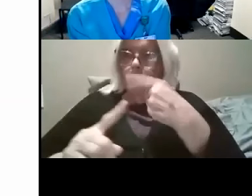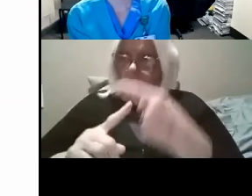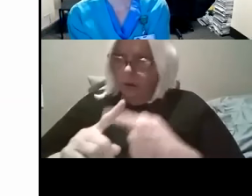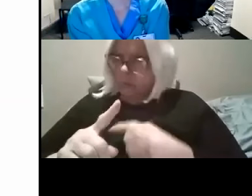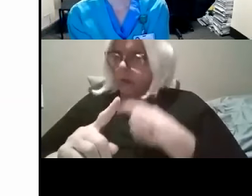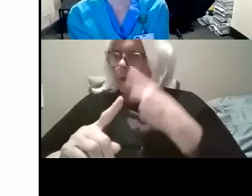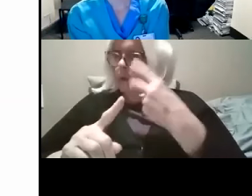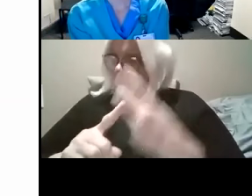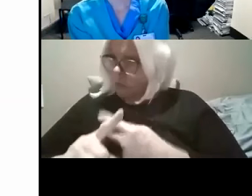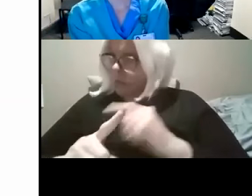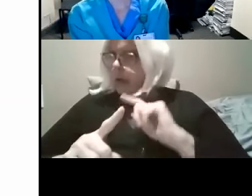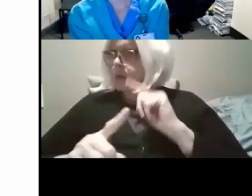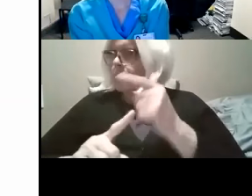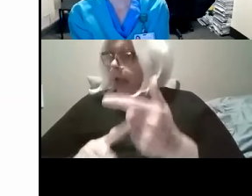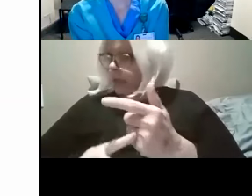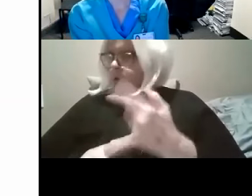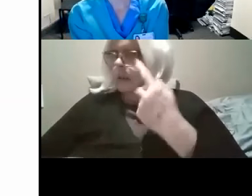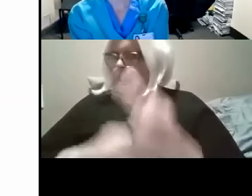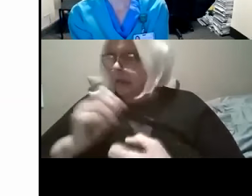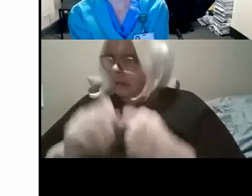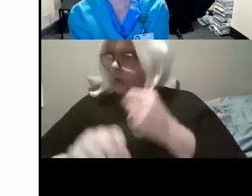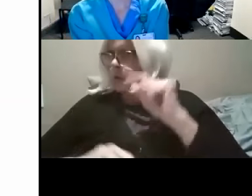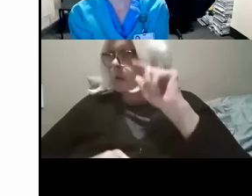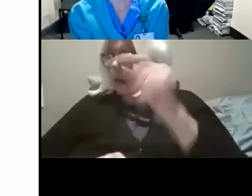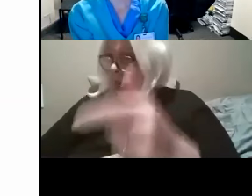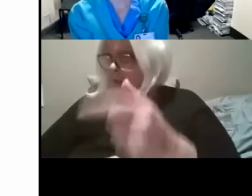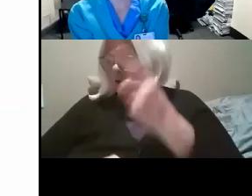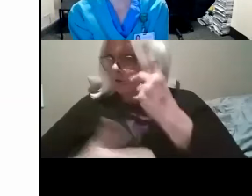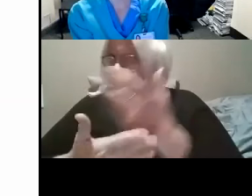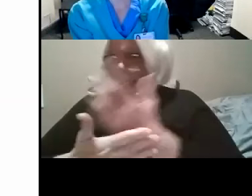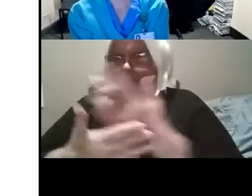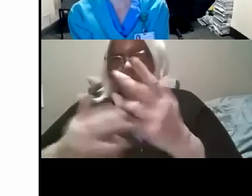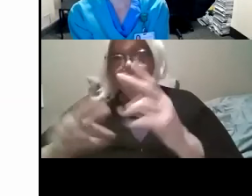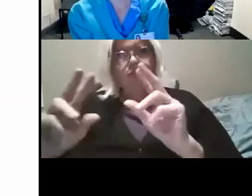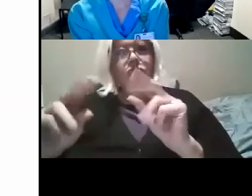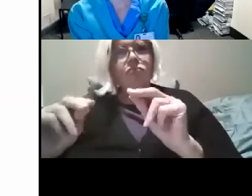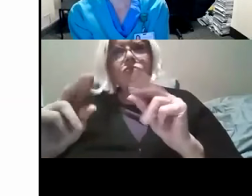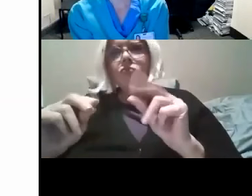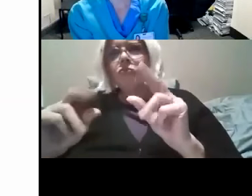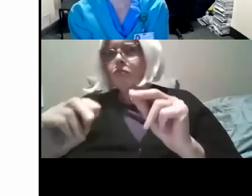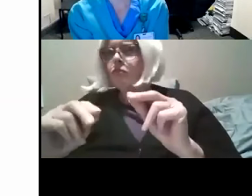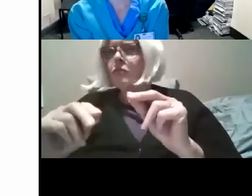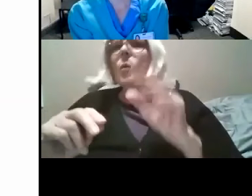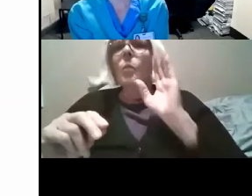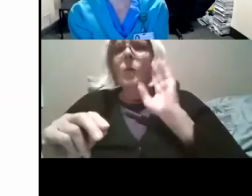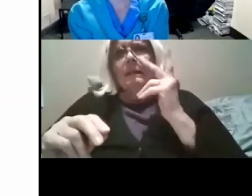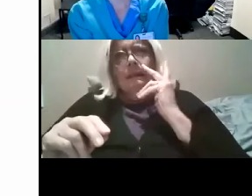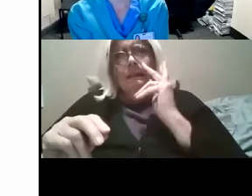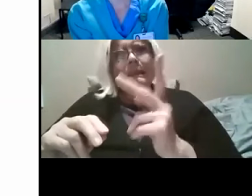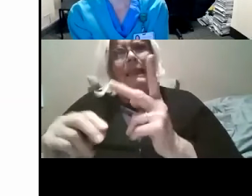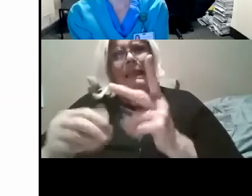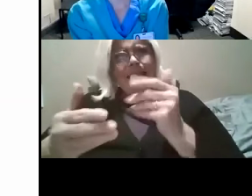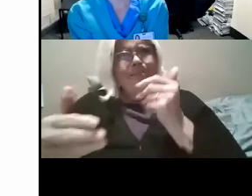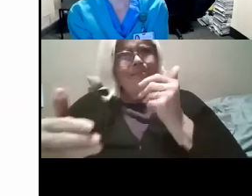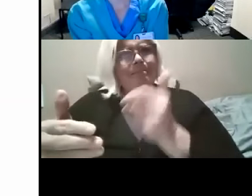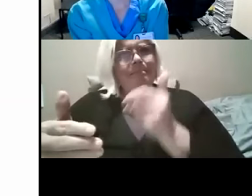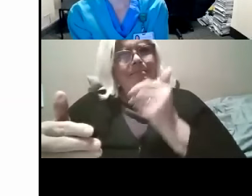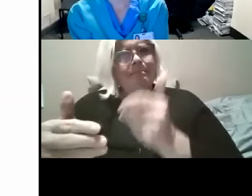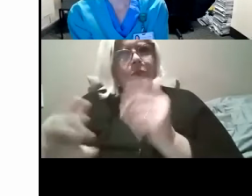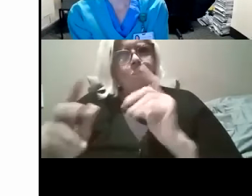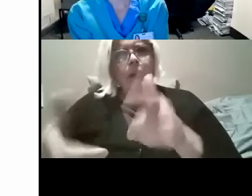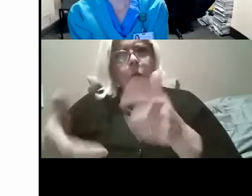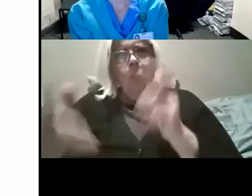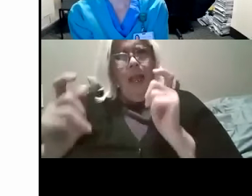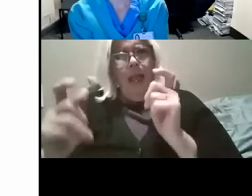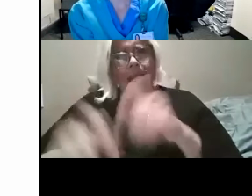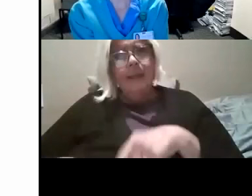just not really a biologic mechanism by which that would happen, because vaccines degrade within days,